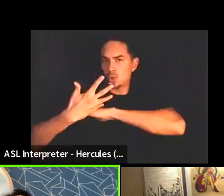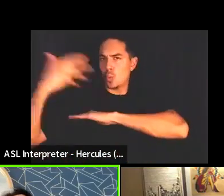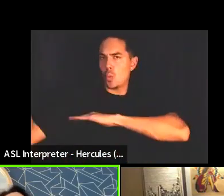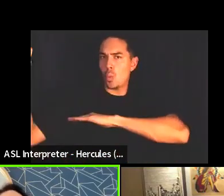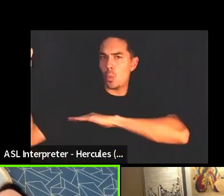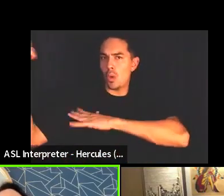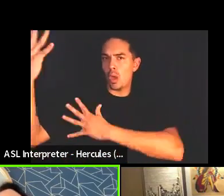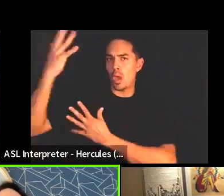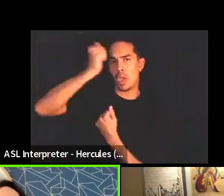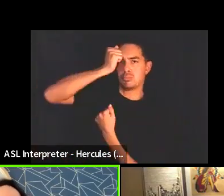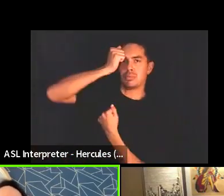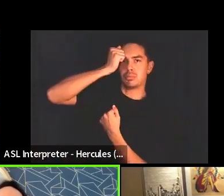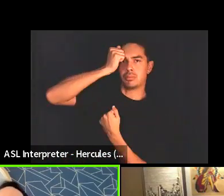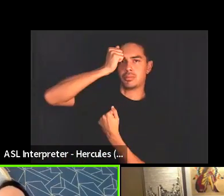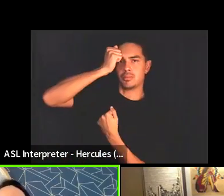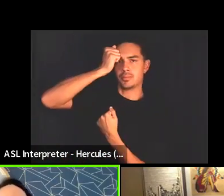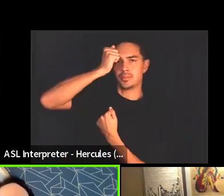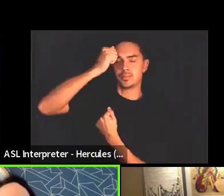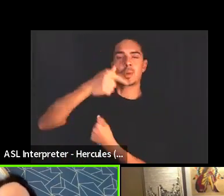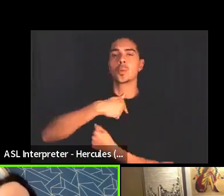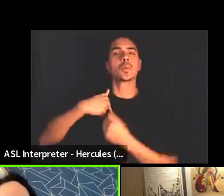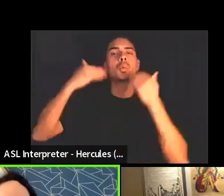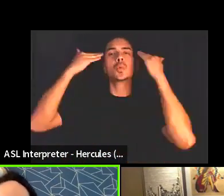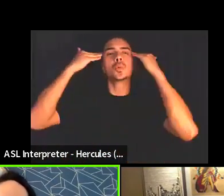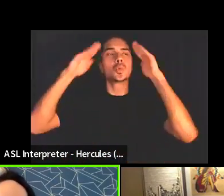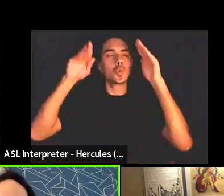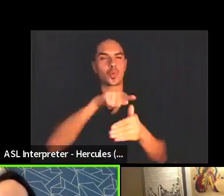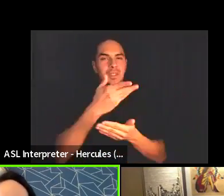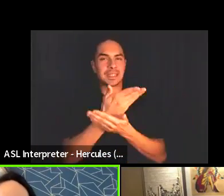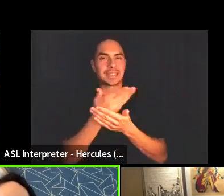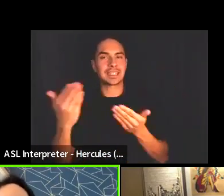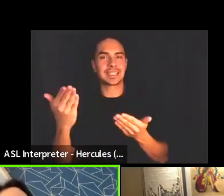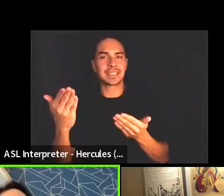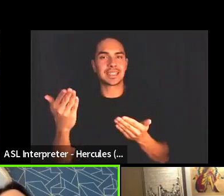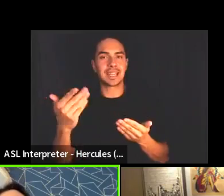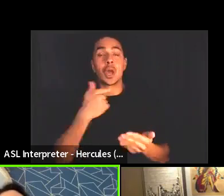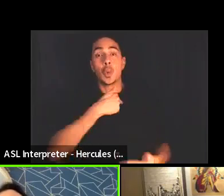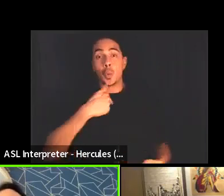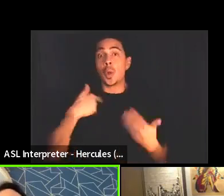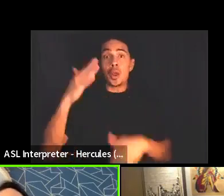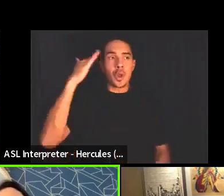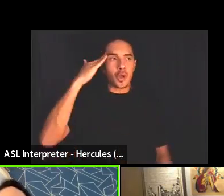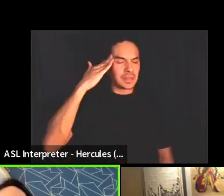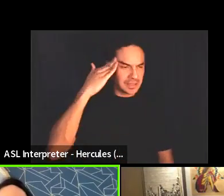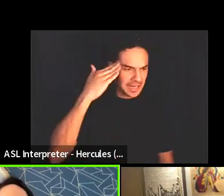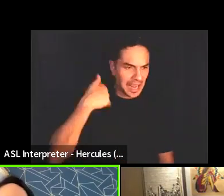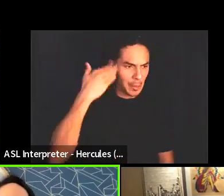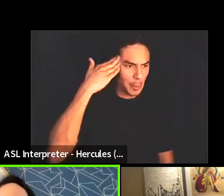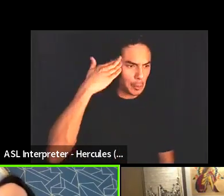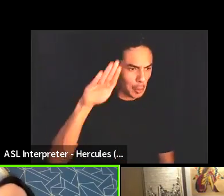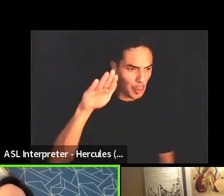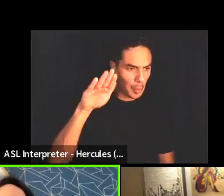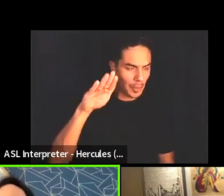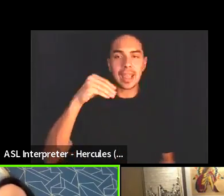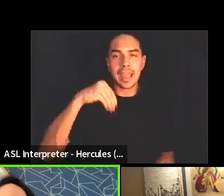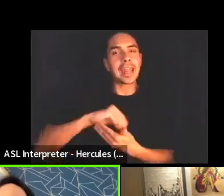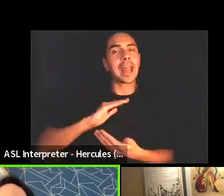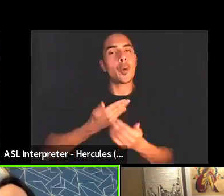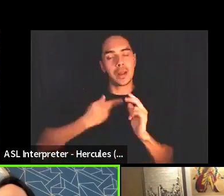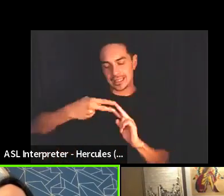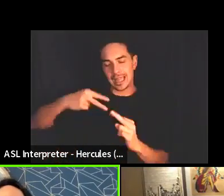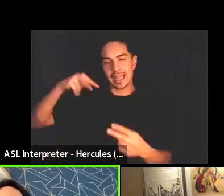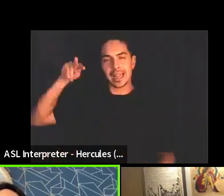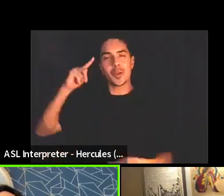because we don't know those things, because we know we're supposed to know those things. And they're in there, right? Like, they're in our DNA,